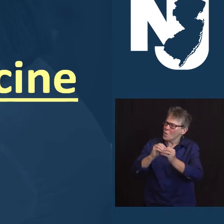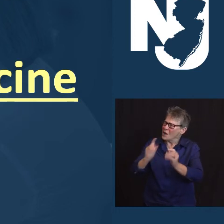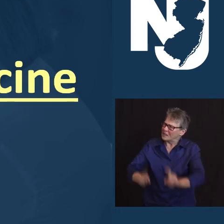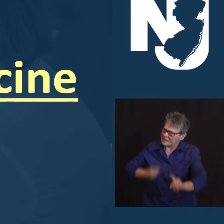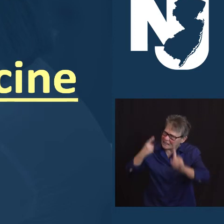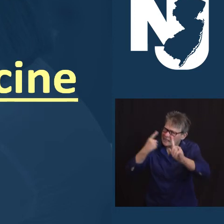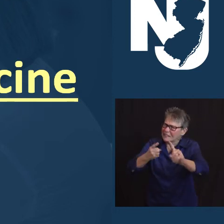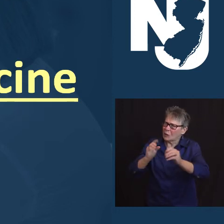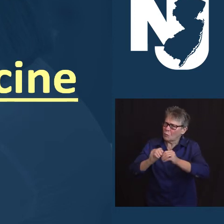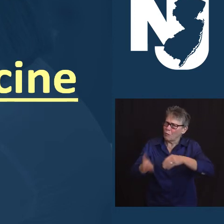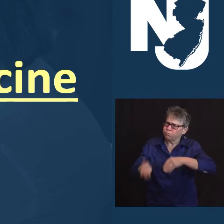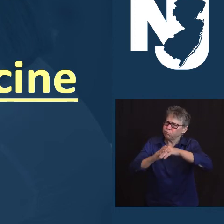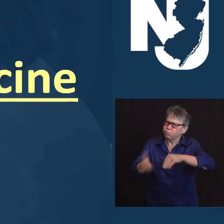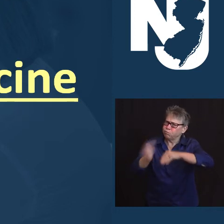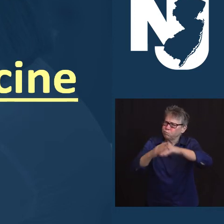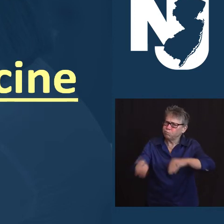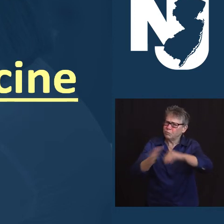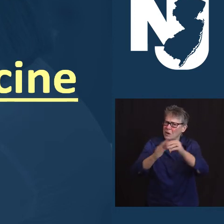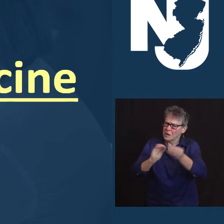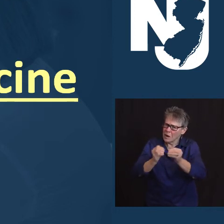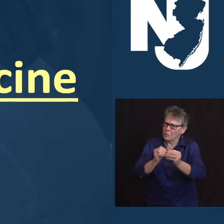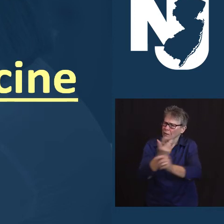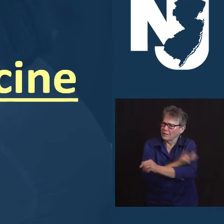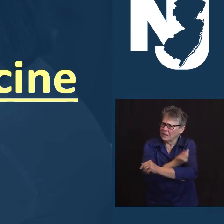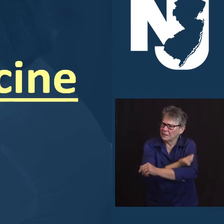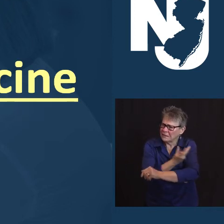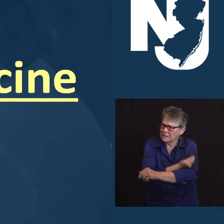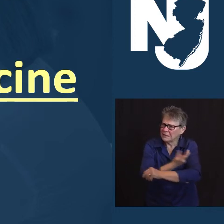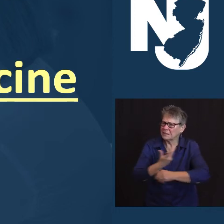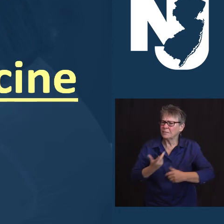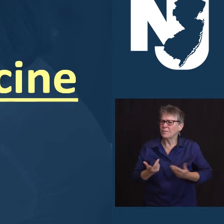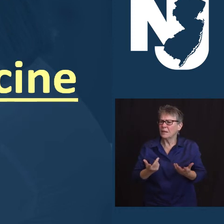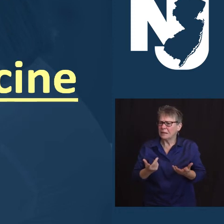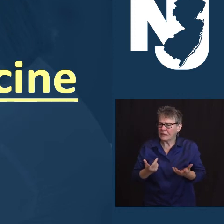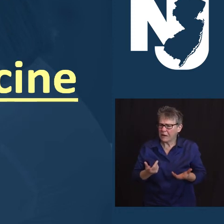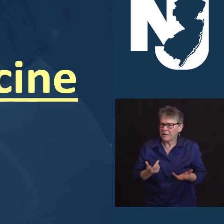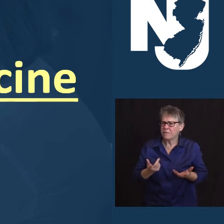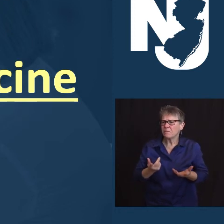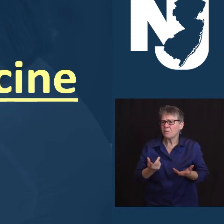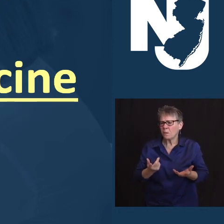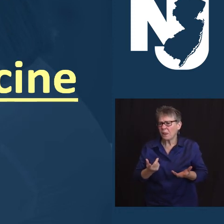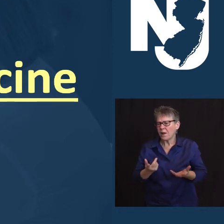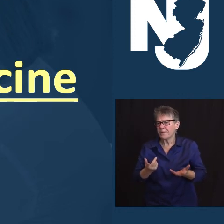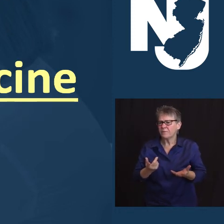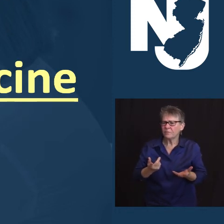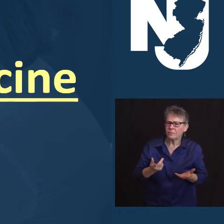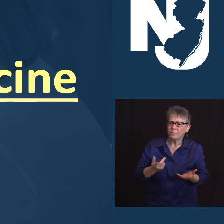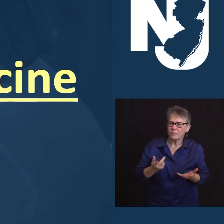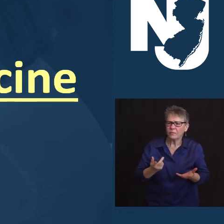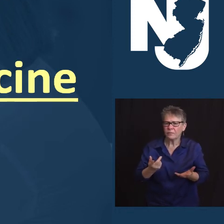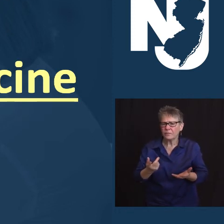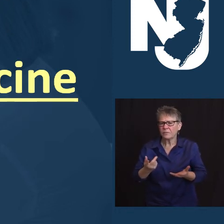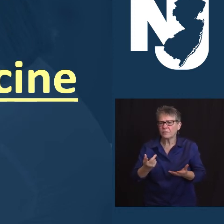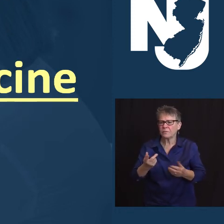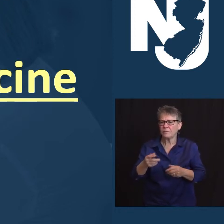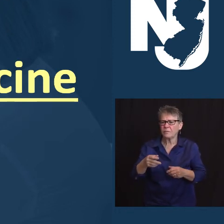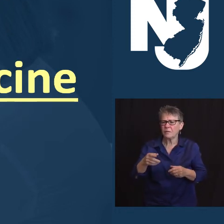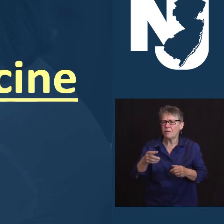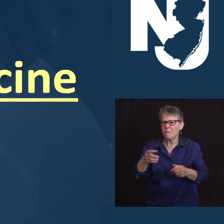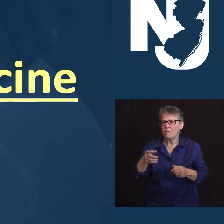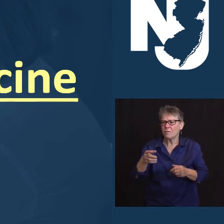150 million vaccinations in his first 100 days. Next up, let's switch gears and take a look at the